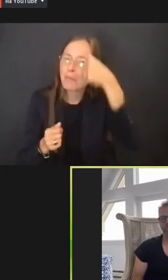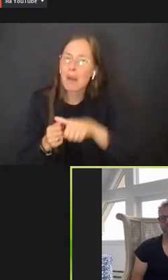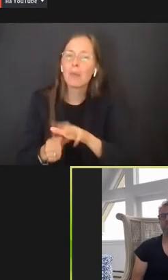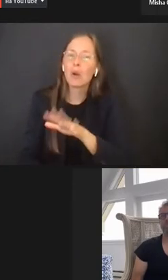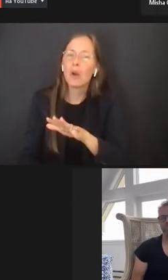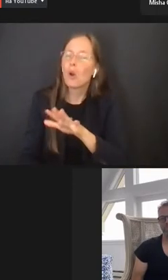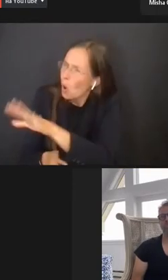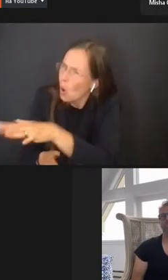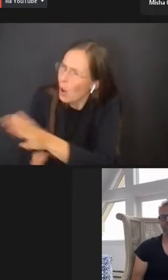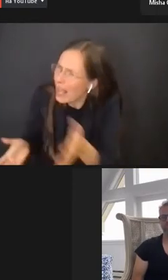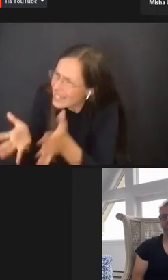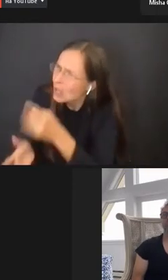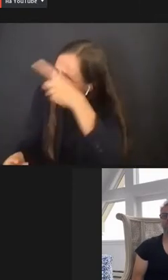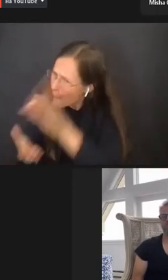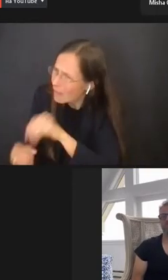you believe in yourself.